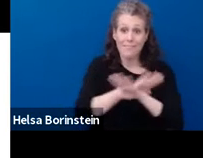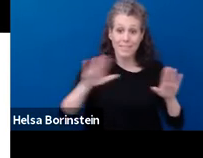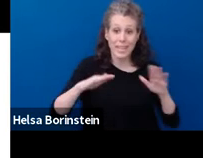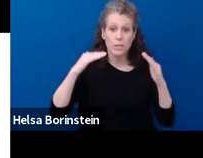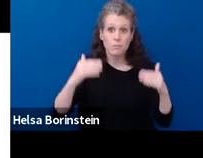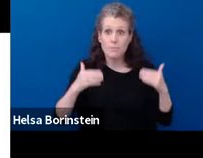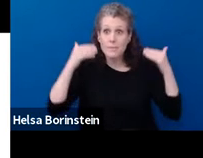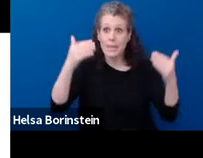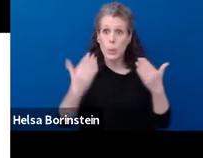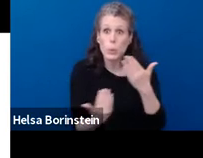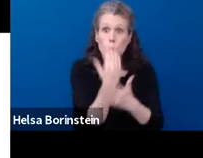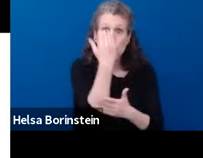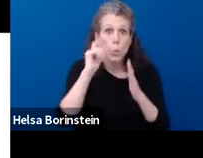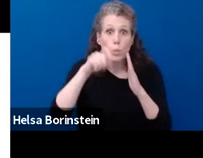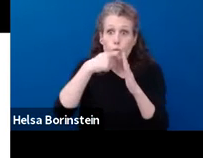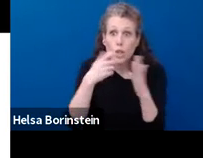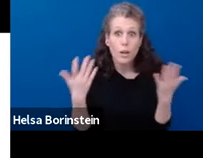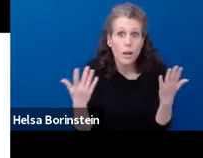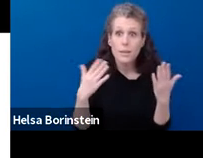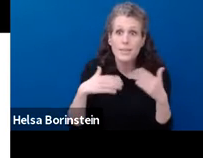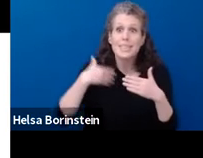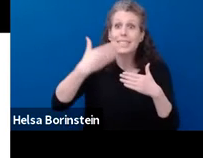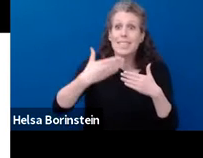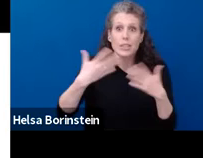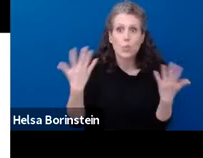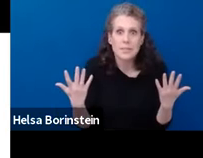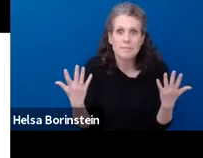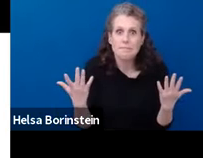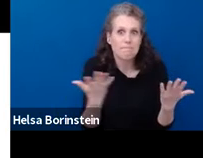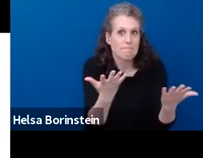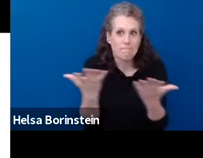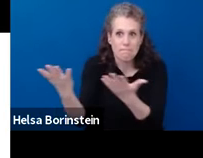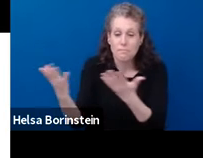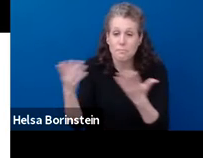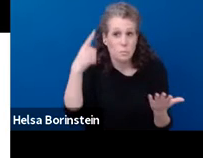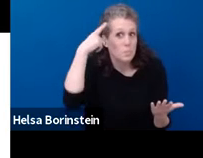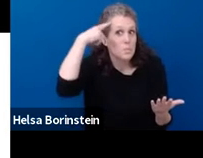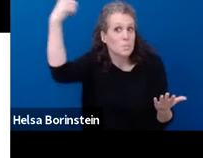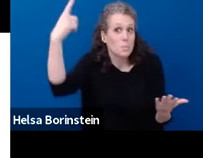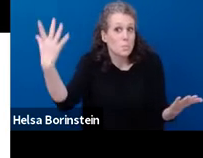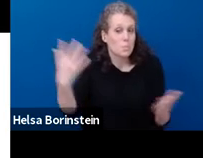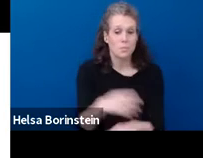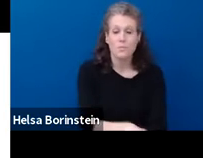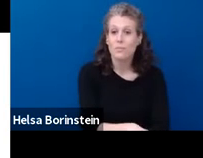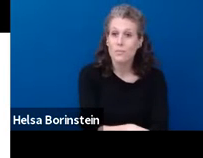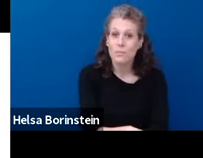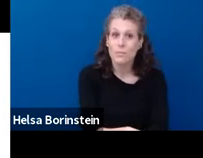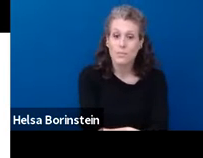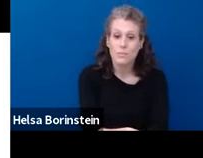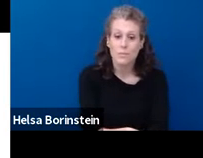could involve, and what is the next steps? Do you have any ideas for this?